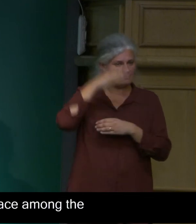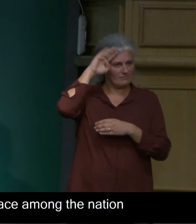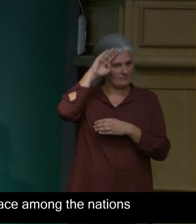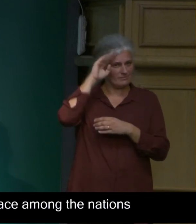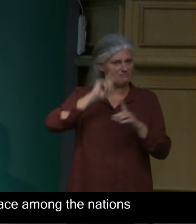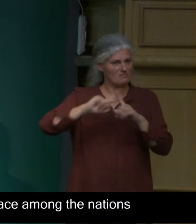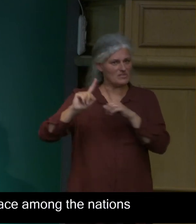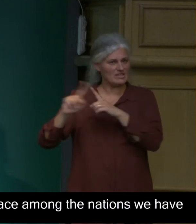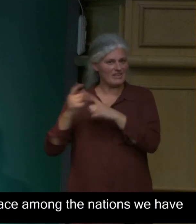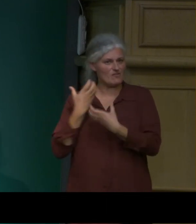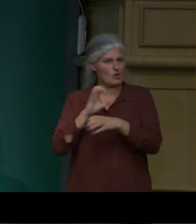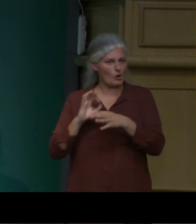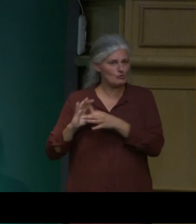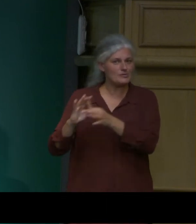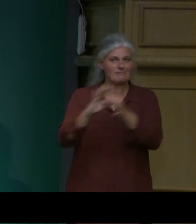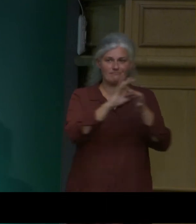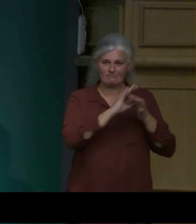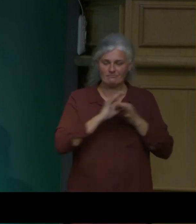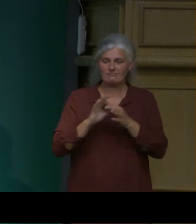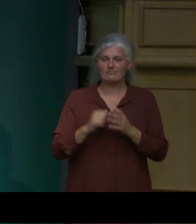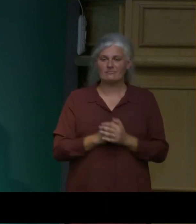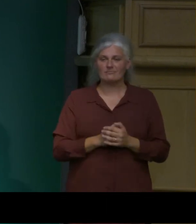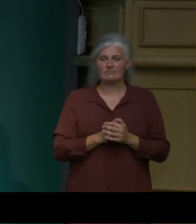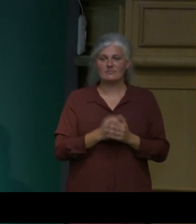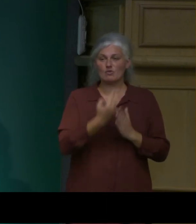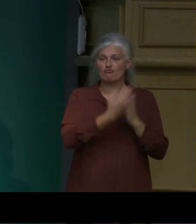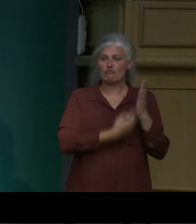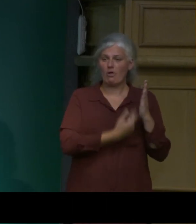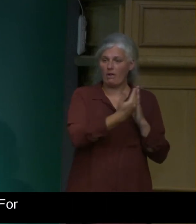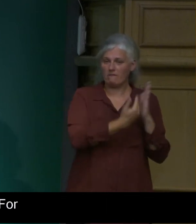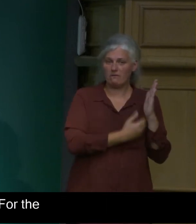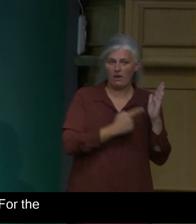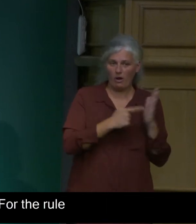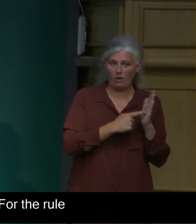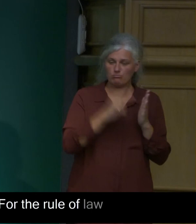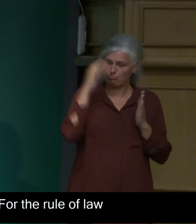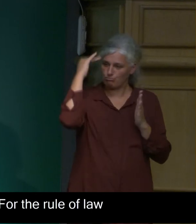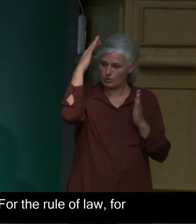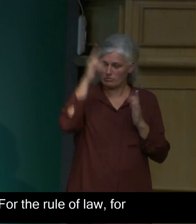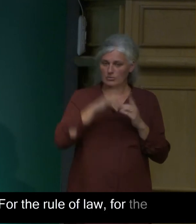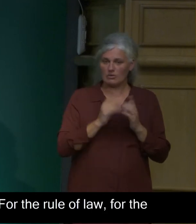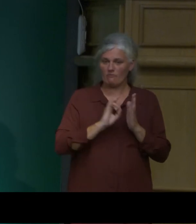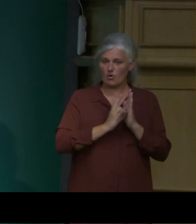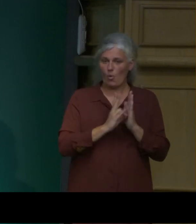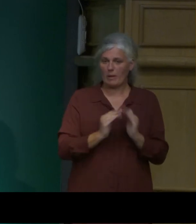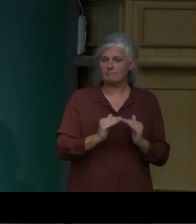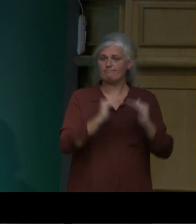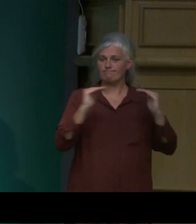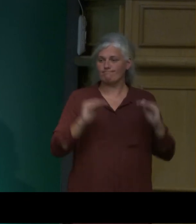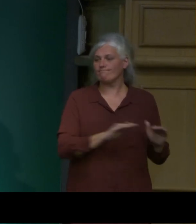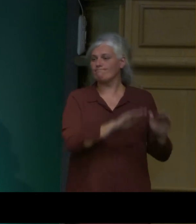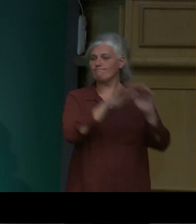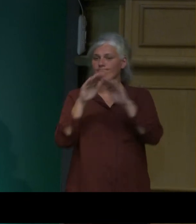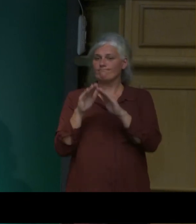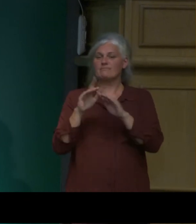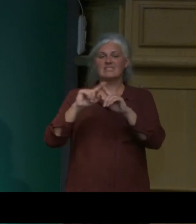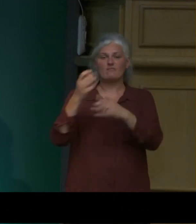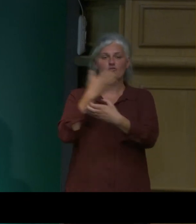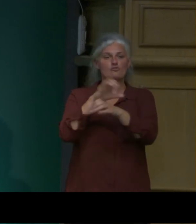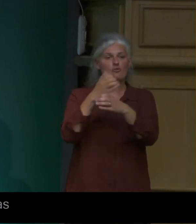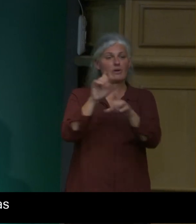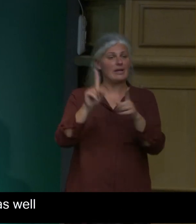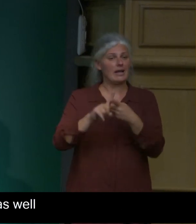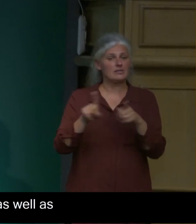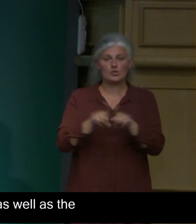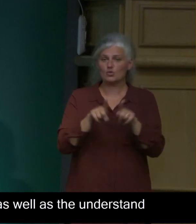for multilateralism for the rule of law for the principles of equality among states as well as the